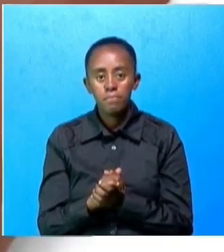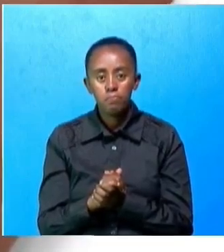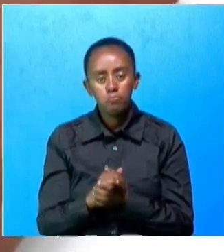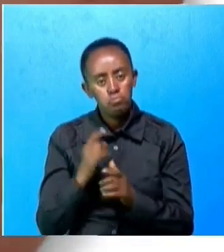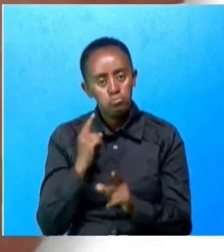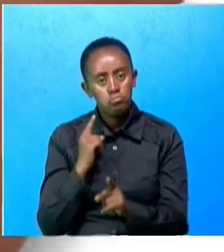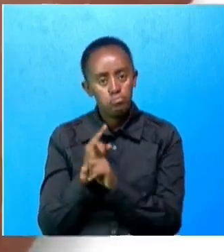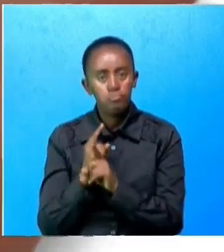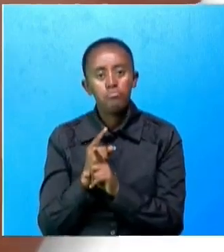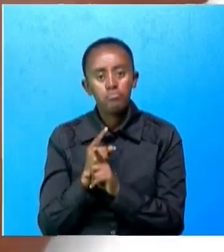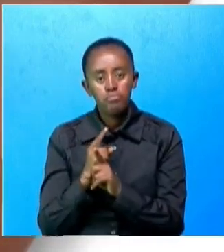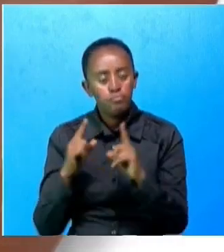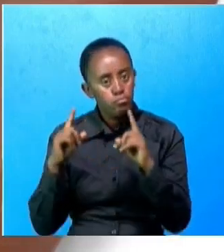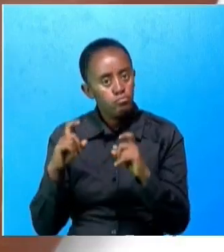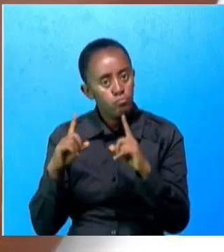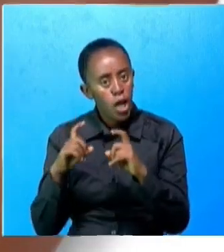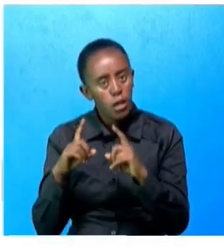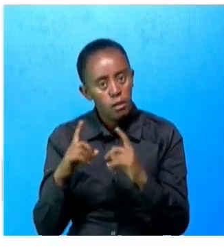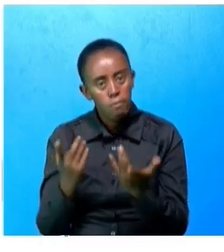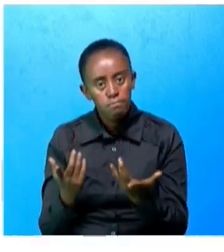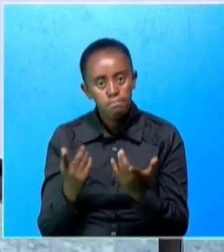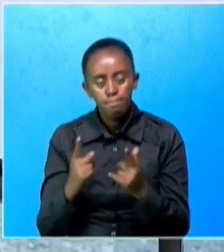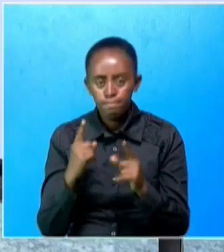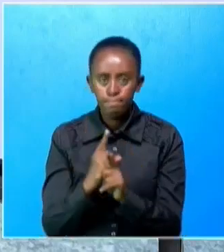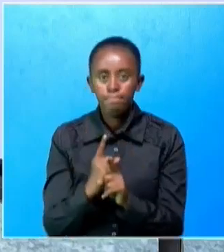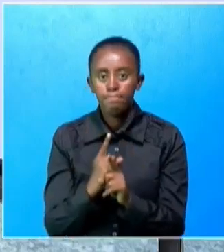Exactly. Would pass the exam.